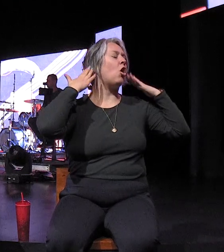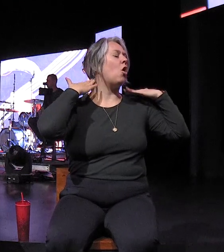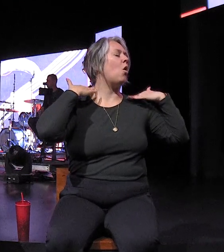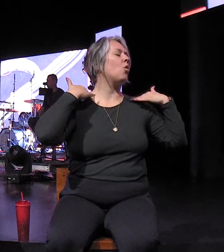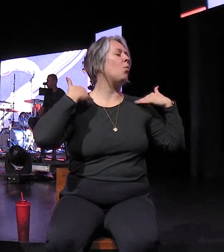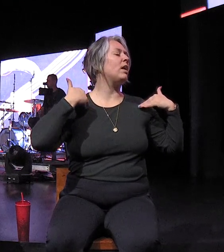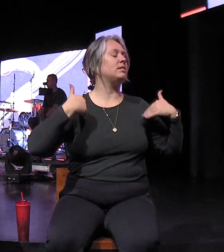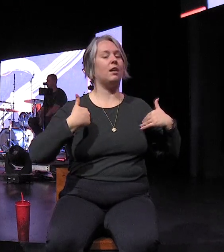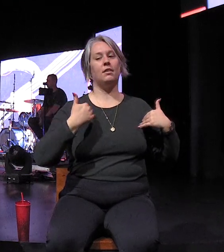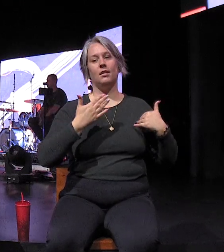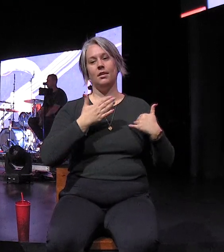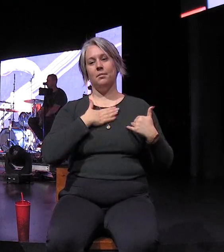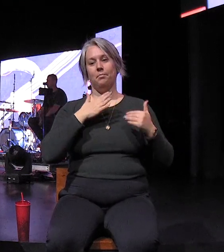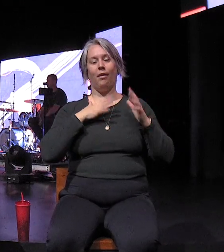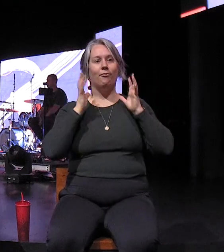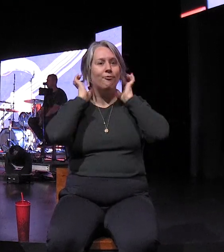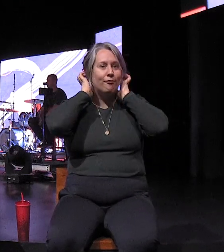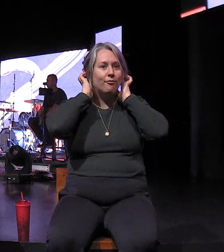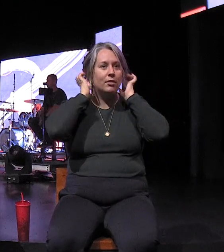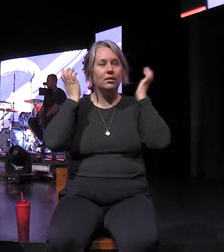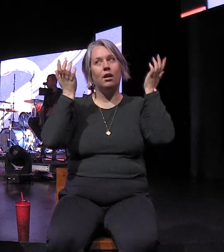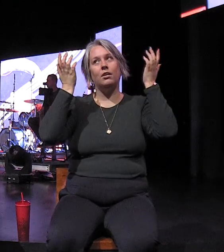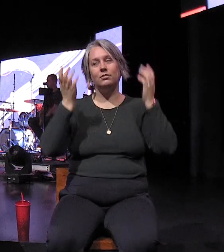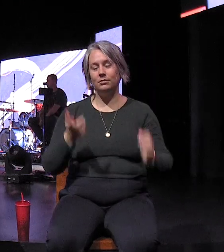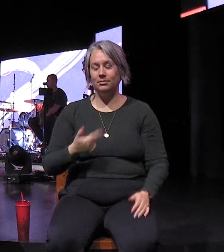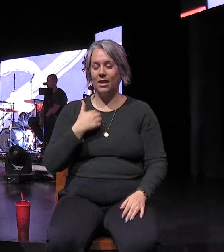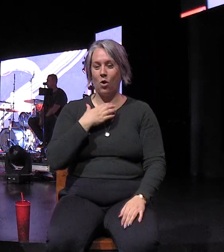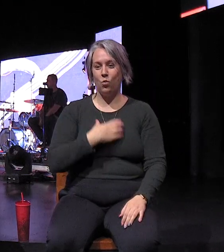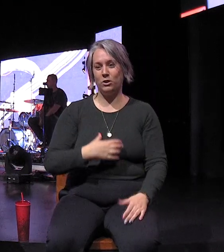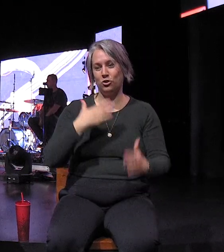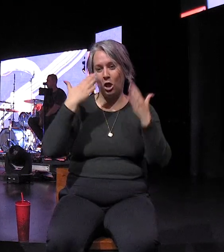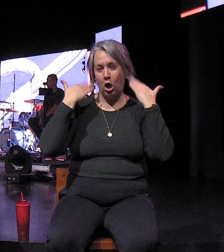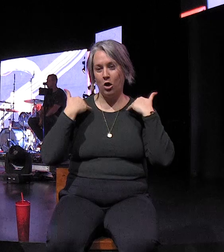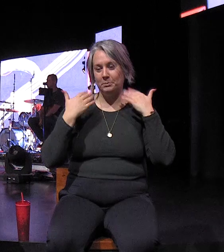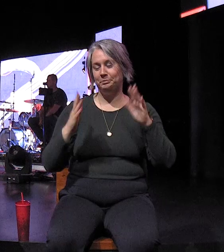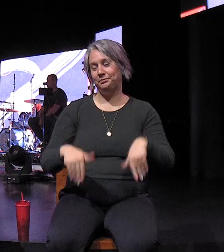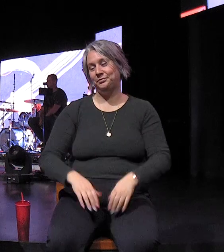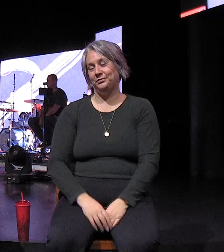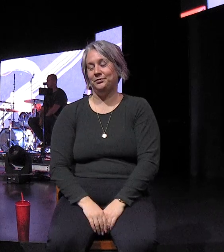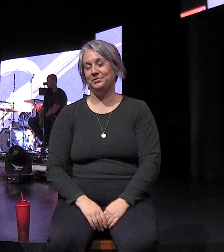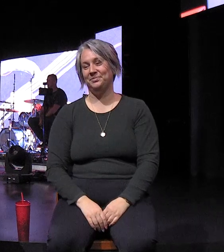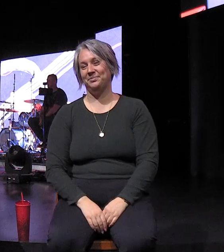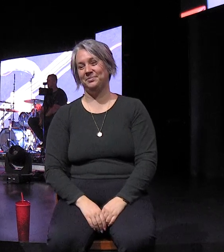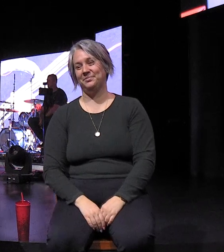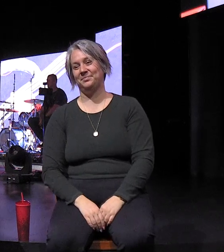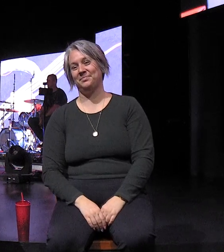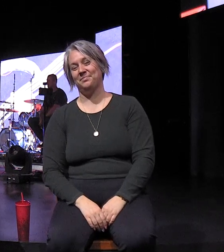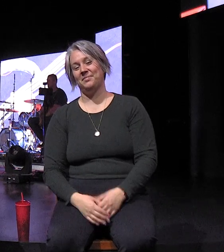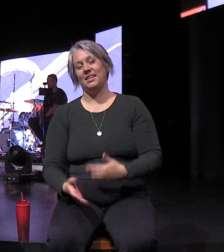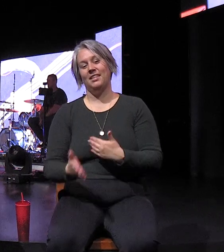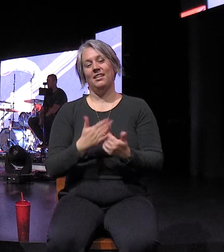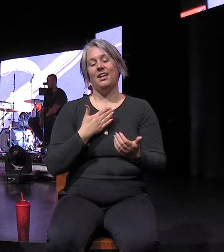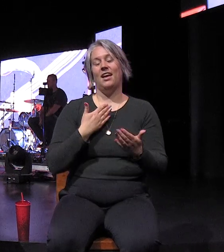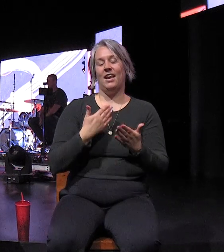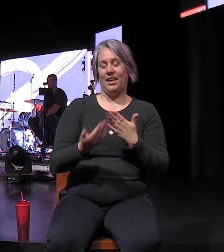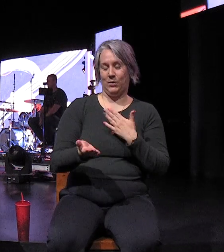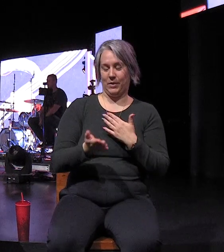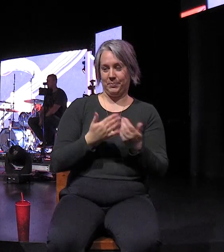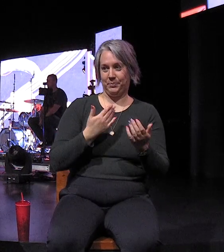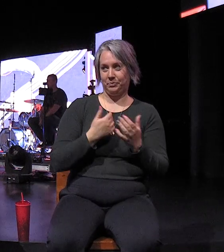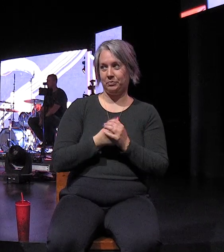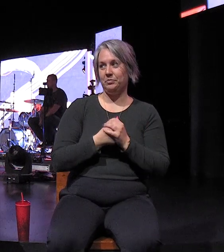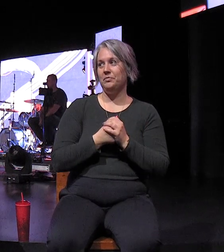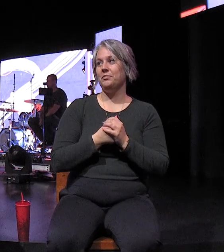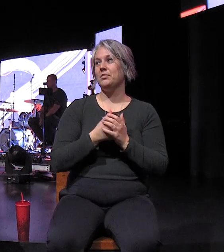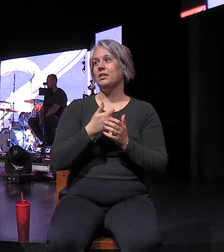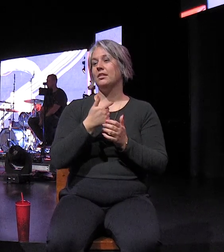mine just curls up and bunches up right in here. And it always bugged me. So we went with our